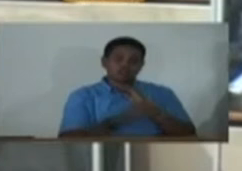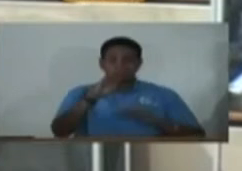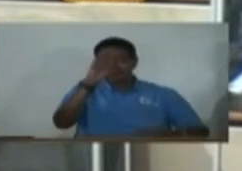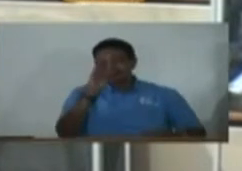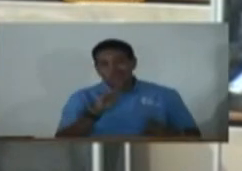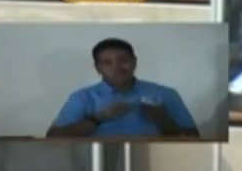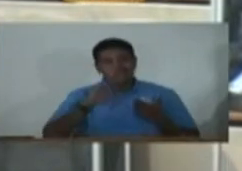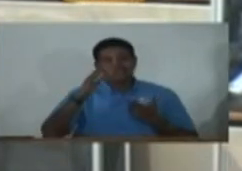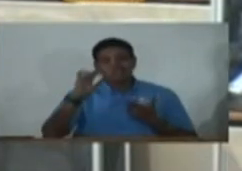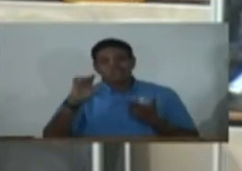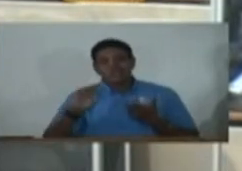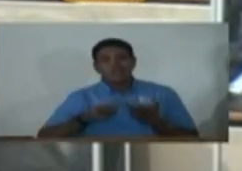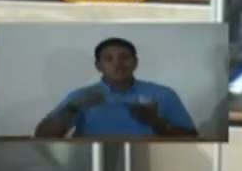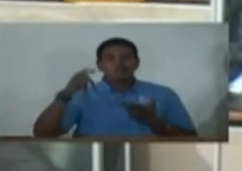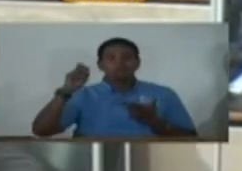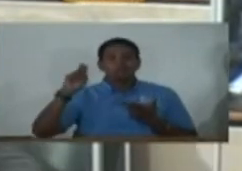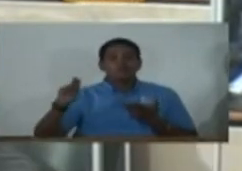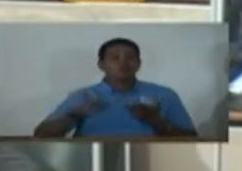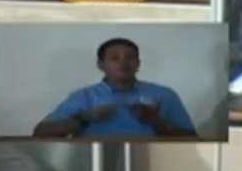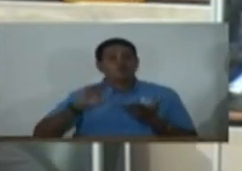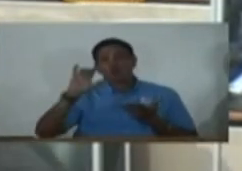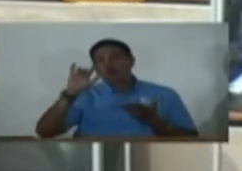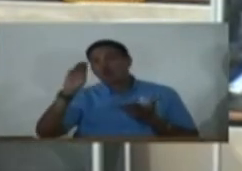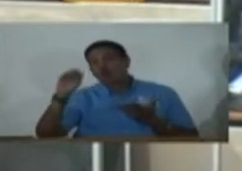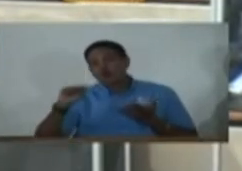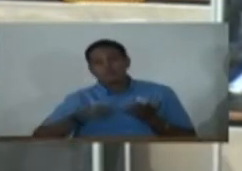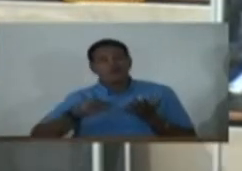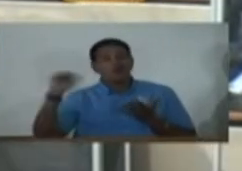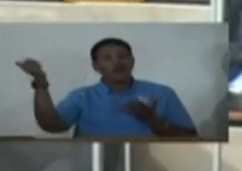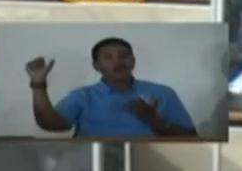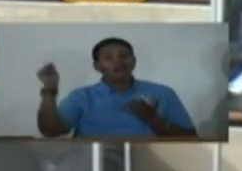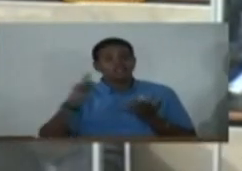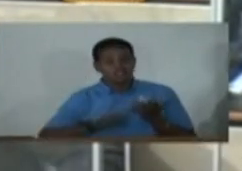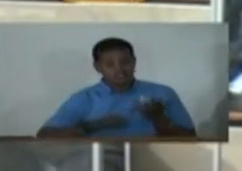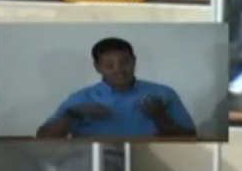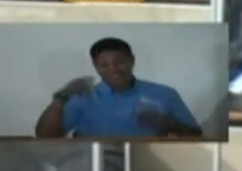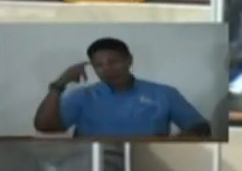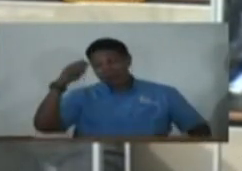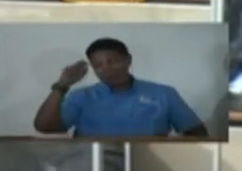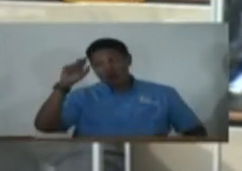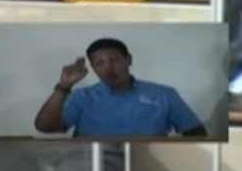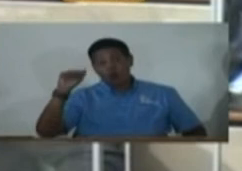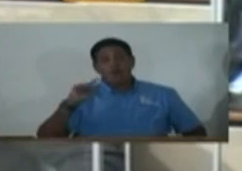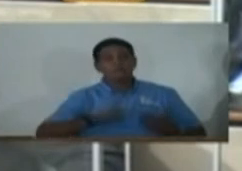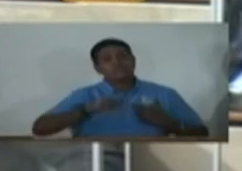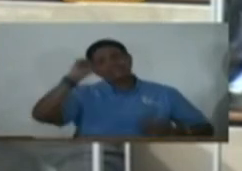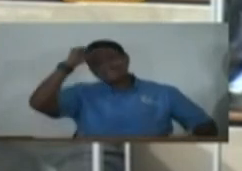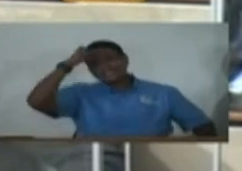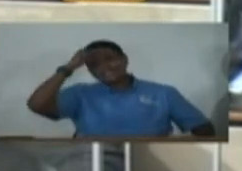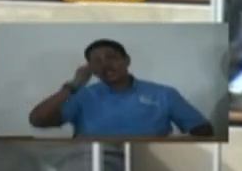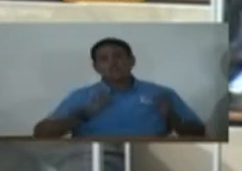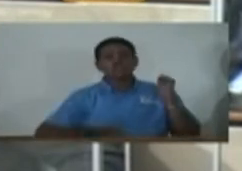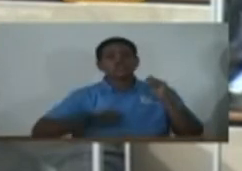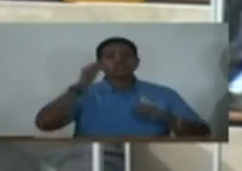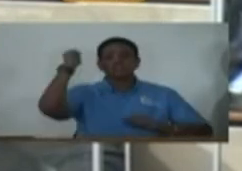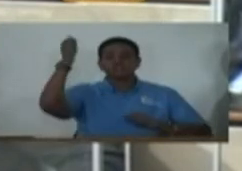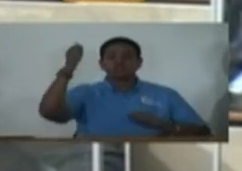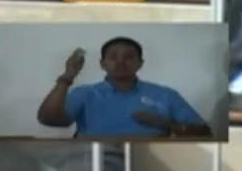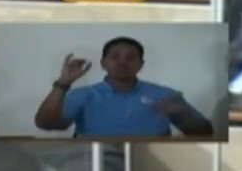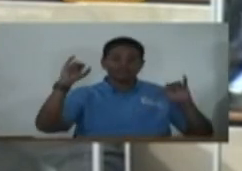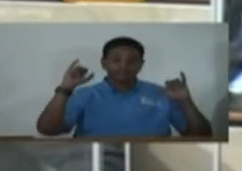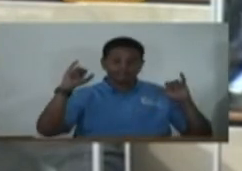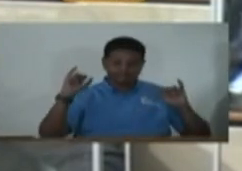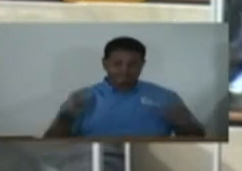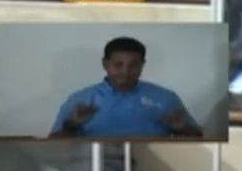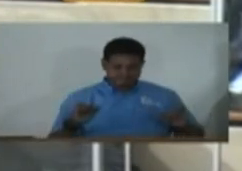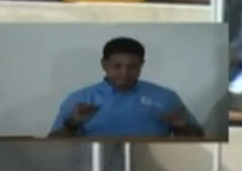Peru, Colombia, Argentina, and Paraguay, as well as for India and Trinidad and Tobago, is